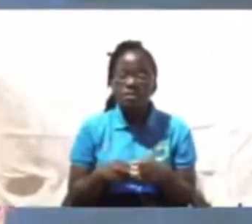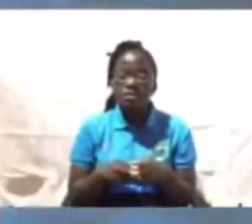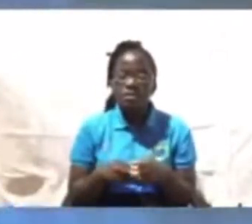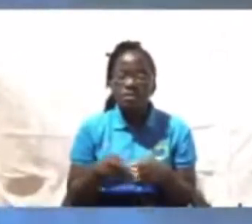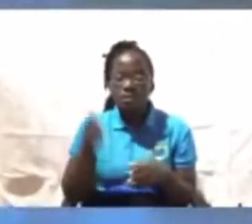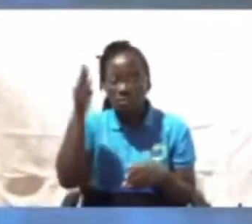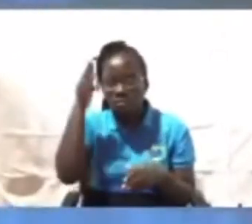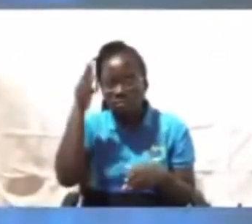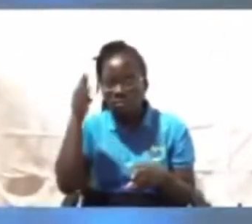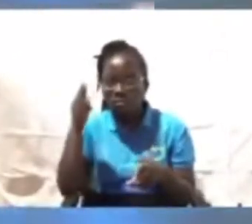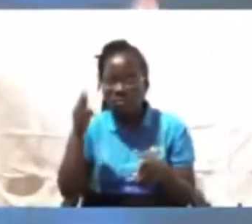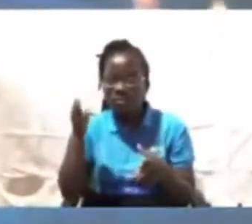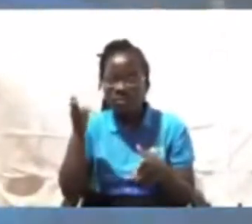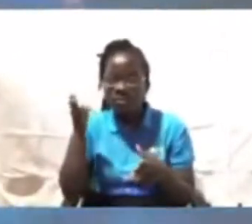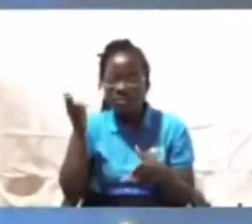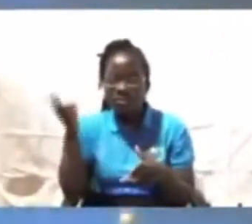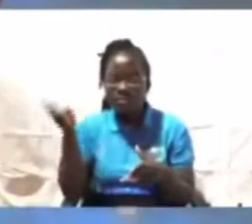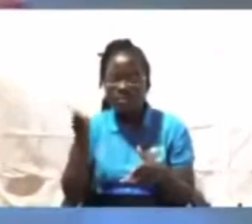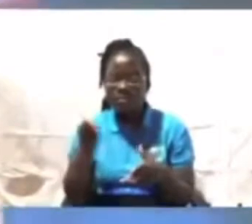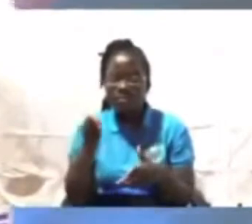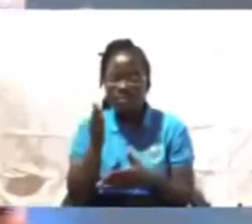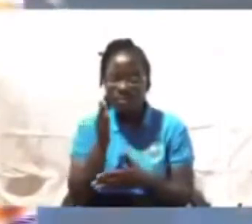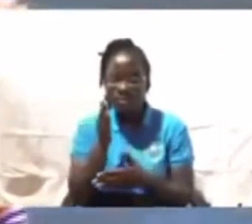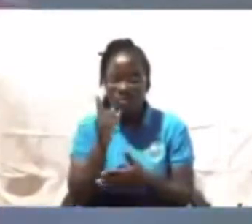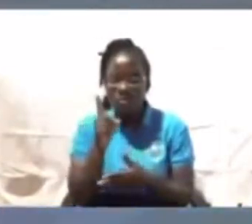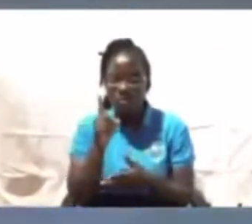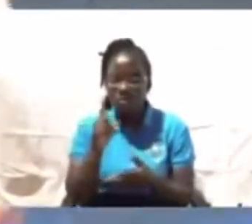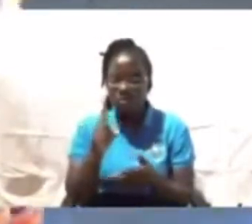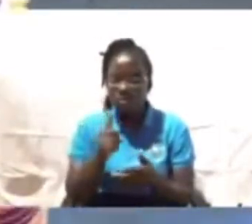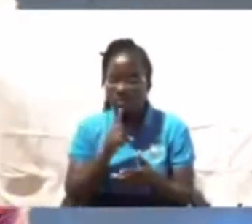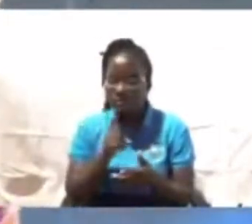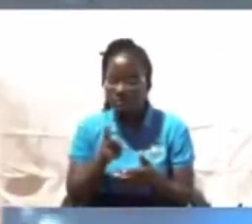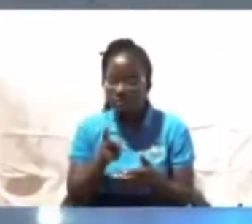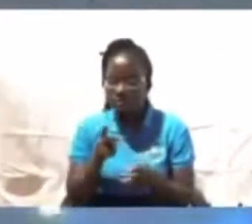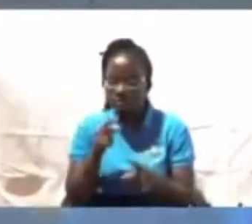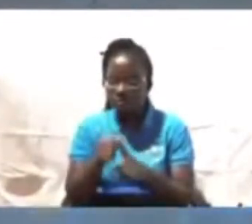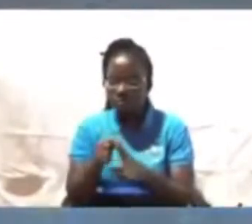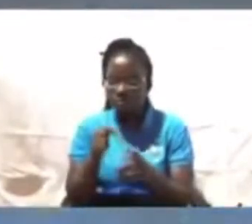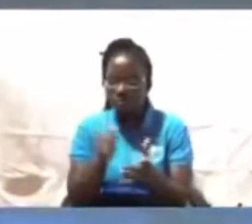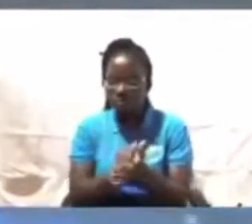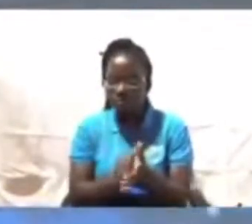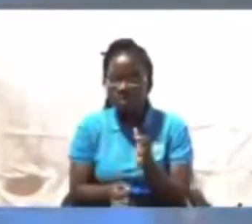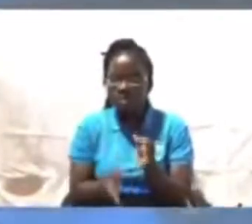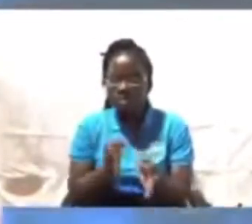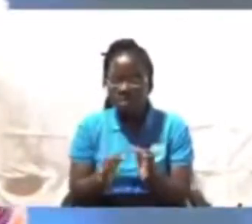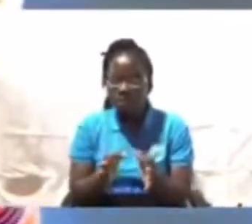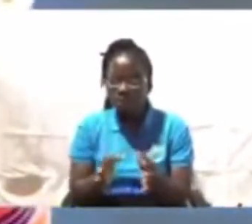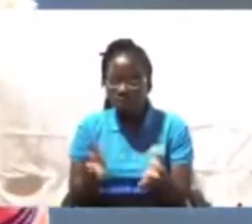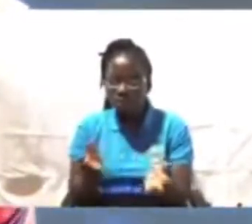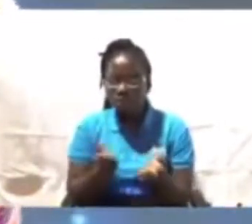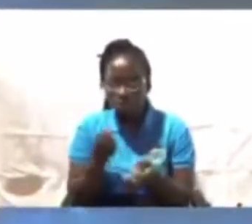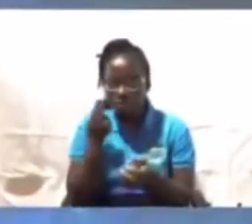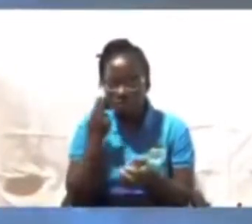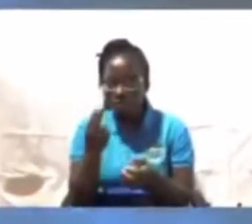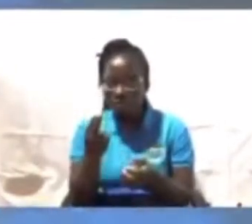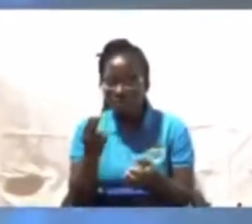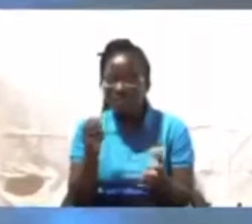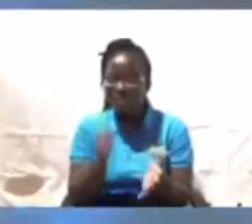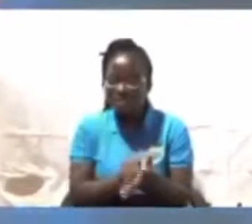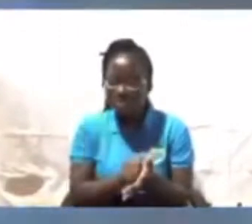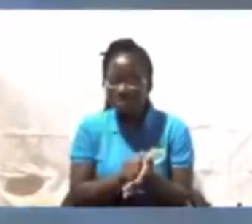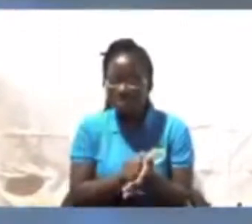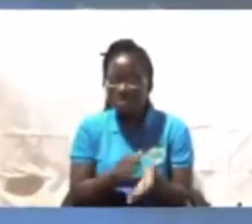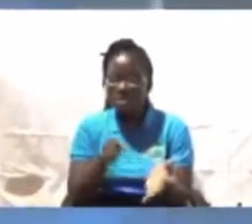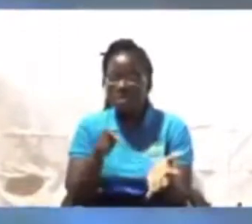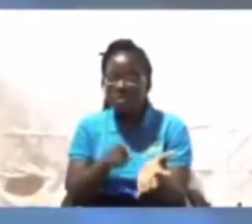se test intestines ewo mu anase ni mu ampa mayesa ma hu se intestines ni wo no mu na